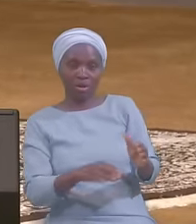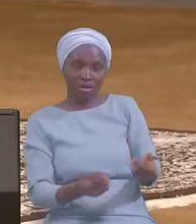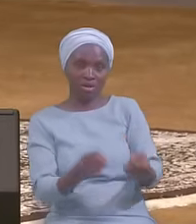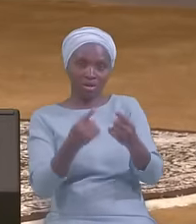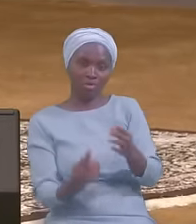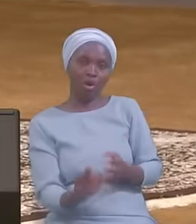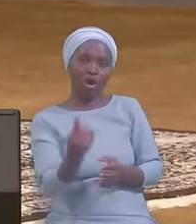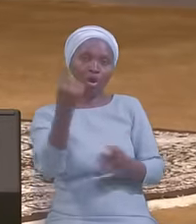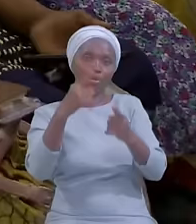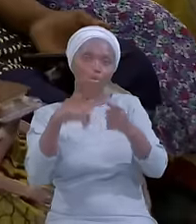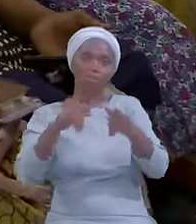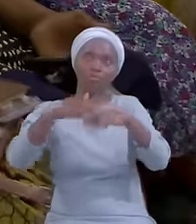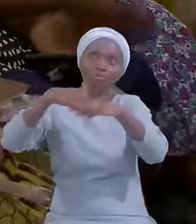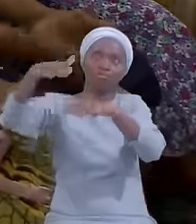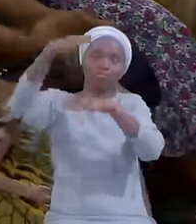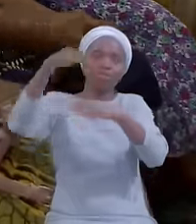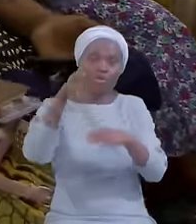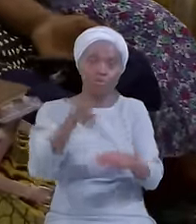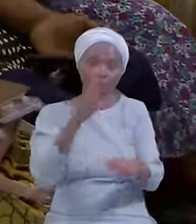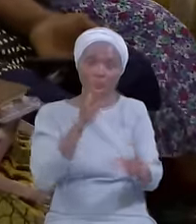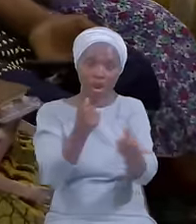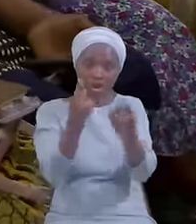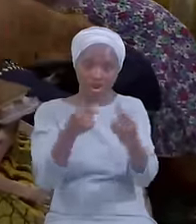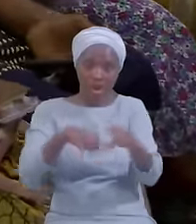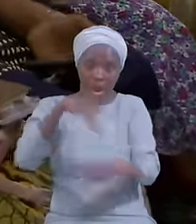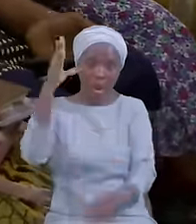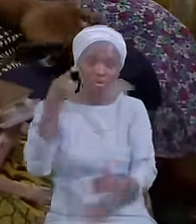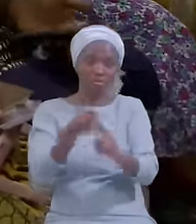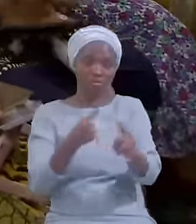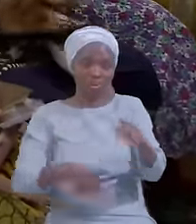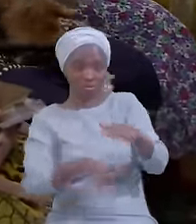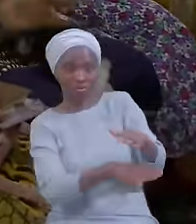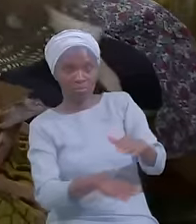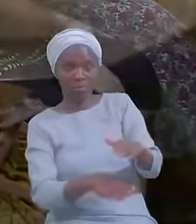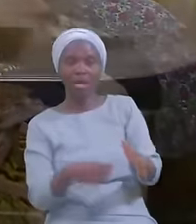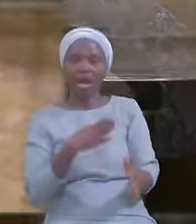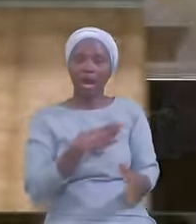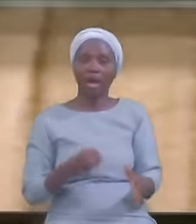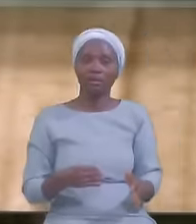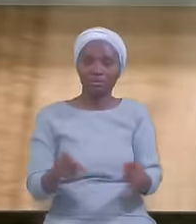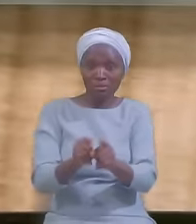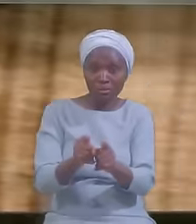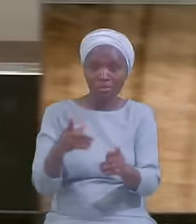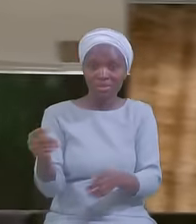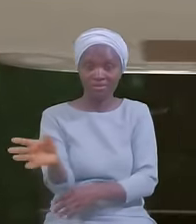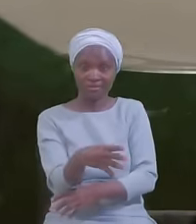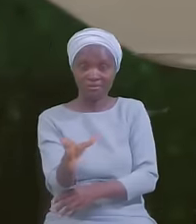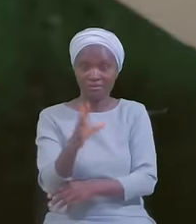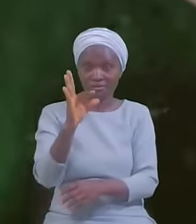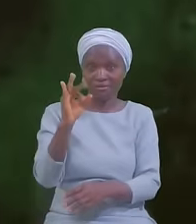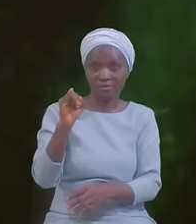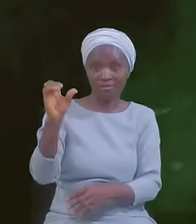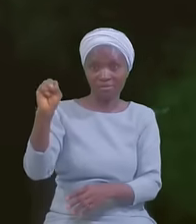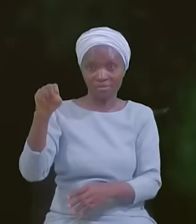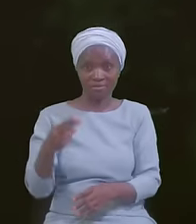You're coming from the bottom. And the fish, even the fish, he couldn't